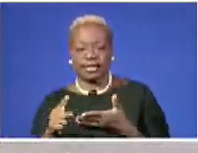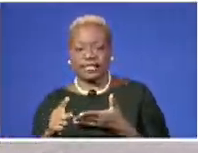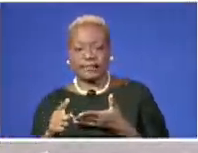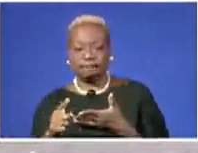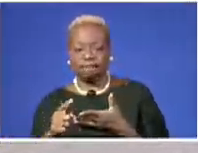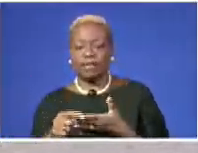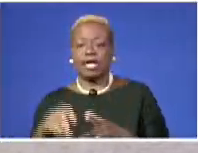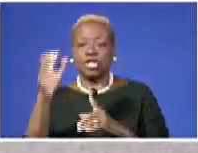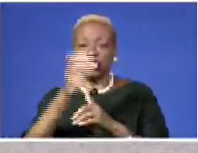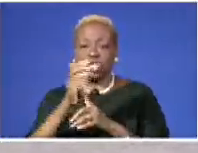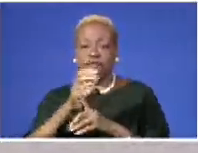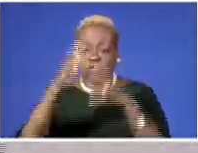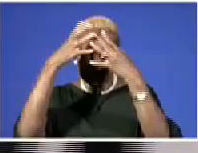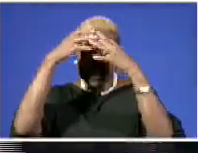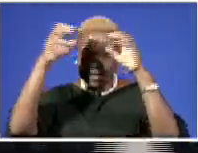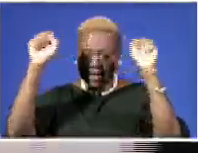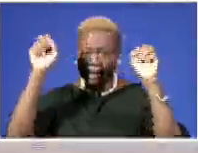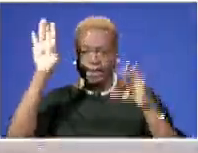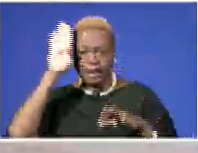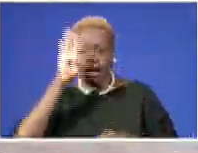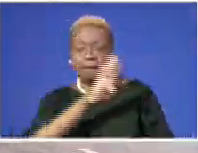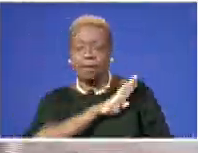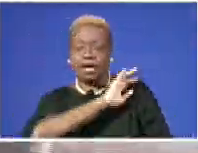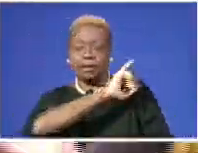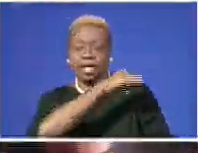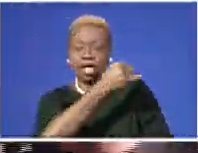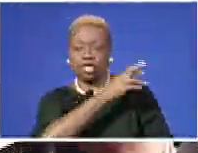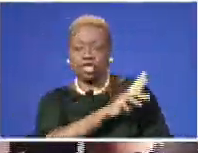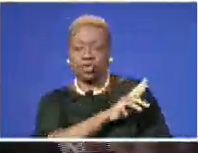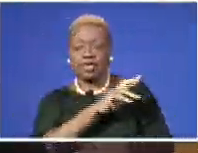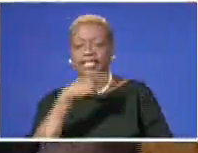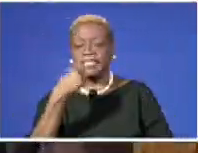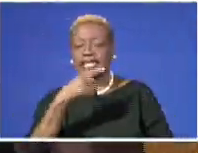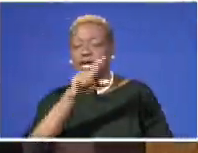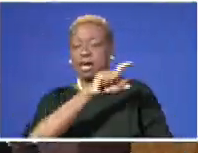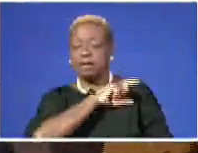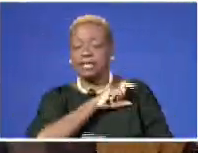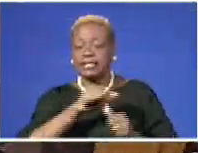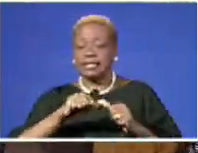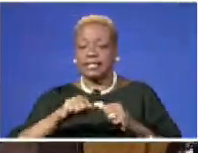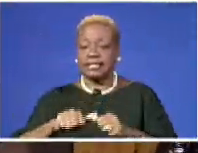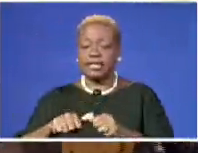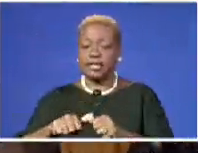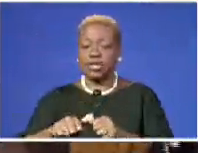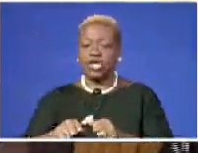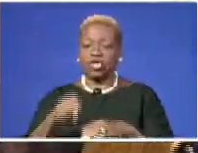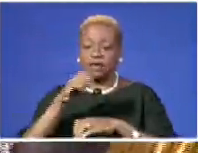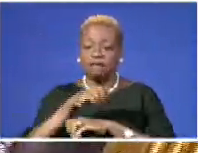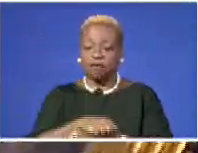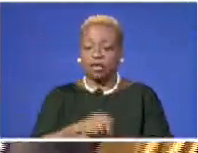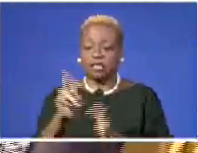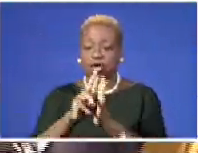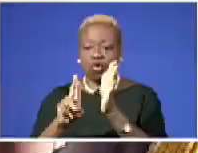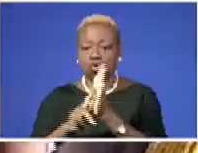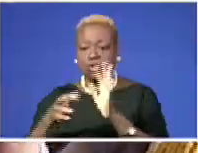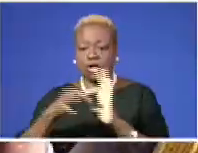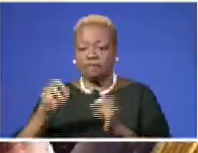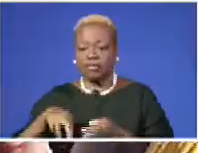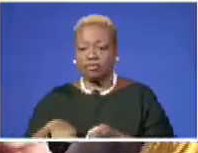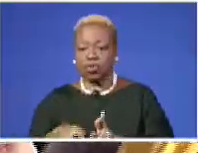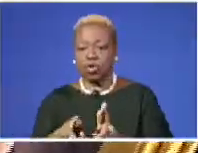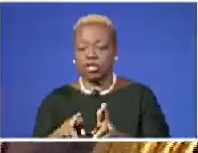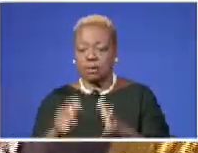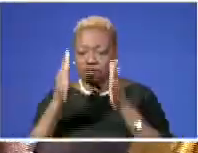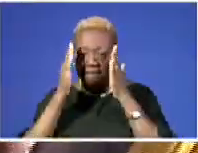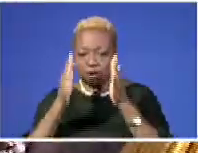Division, Chief Superintendent Bernard Bonaby Jr., said police continue to enforce the rules of the road, but the primary